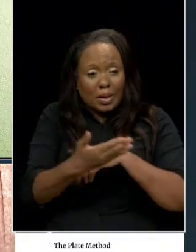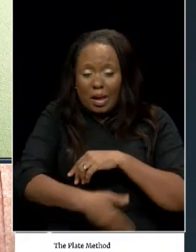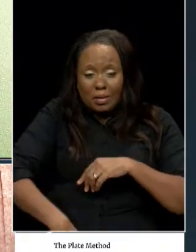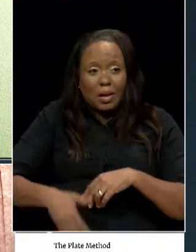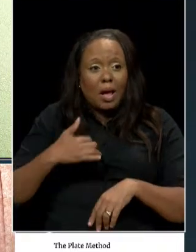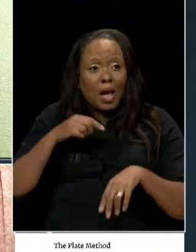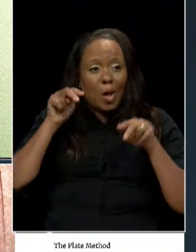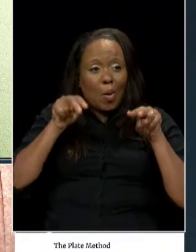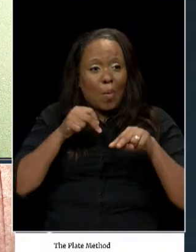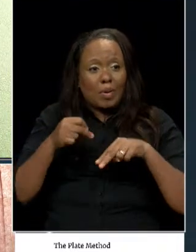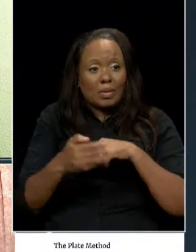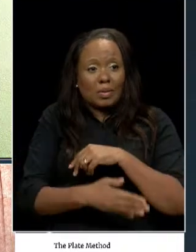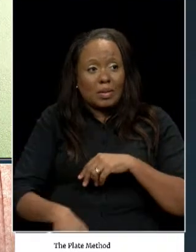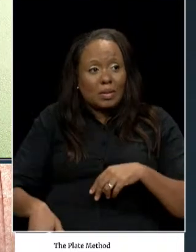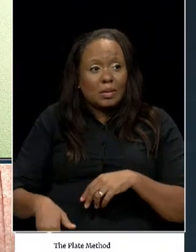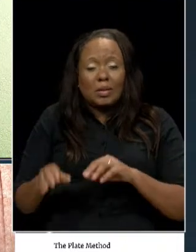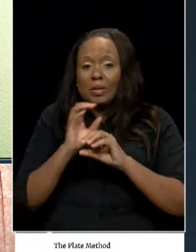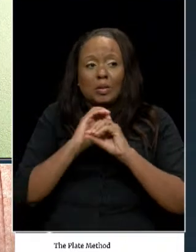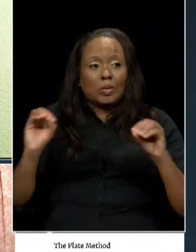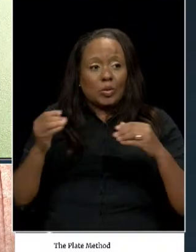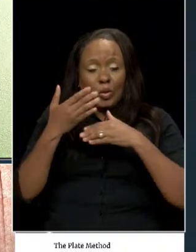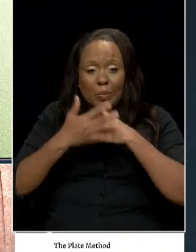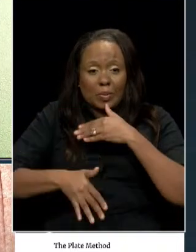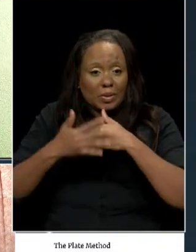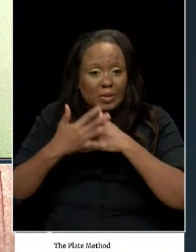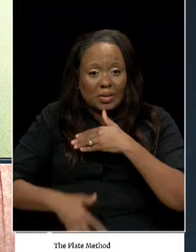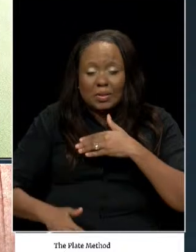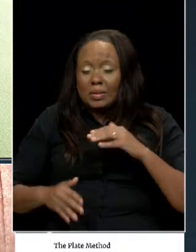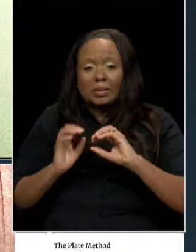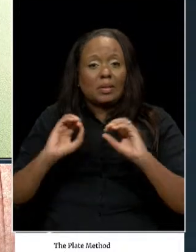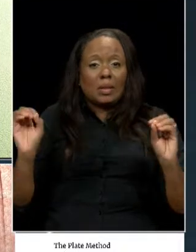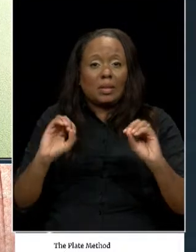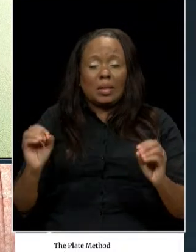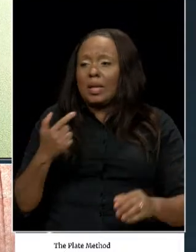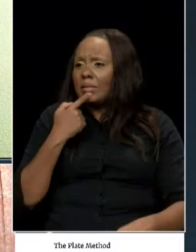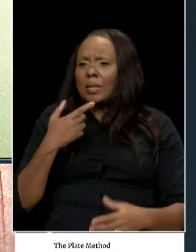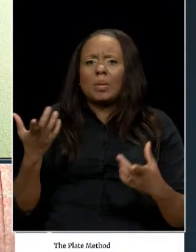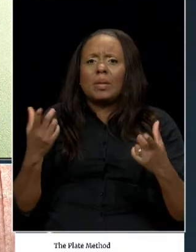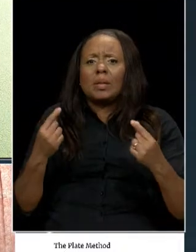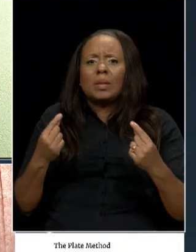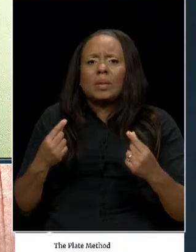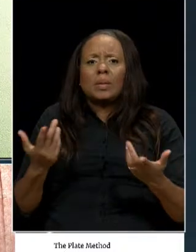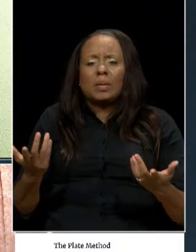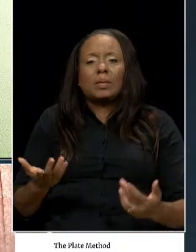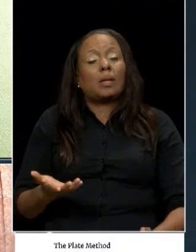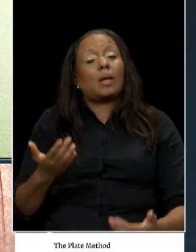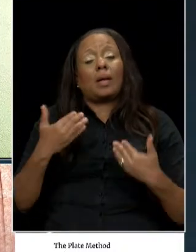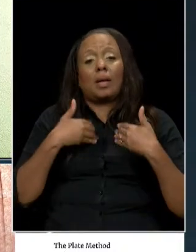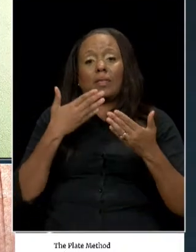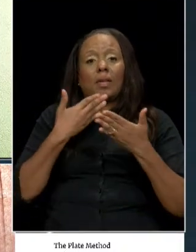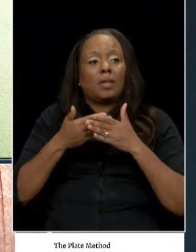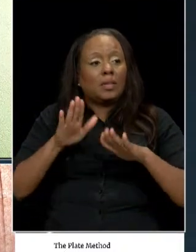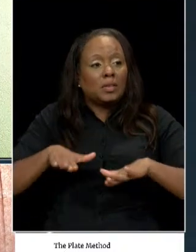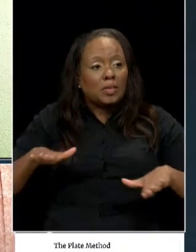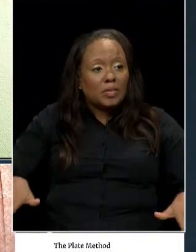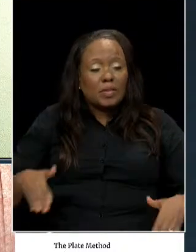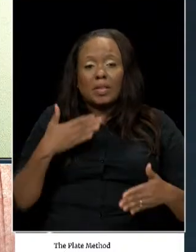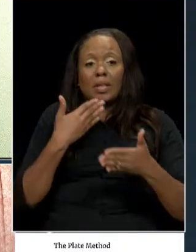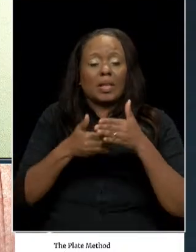circulation. It had no blood in it. And he told me, I said, Lord, what am I going to do? But thank God I have good children. I have good neighbors.